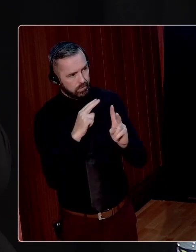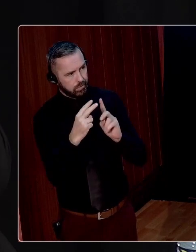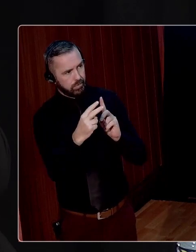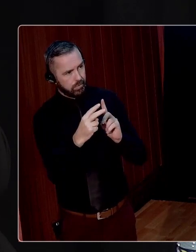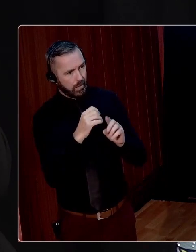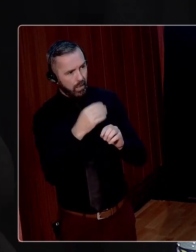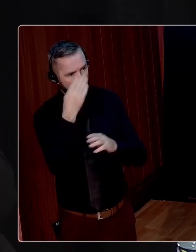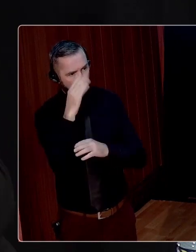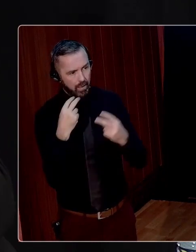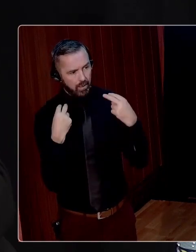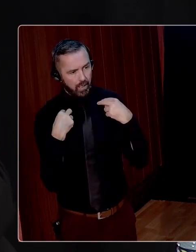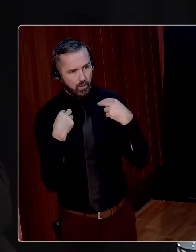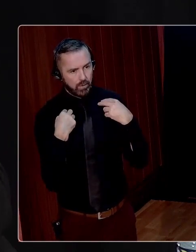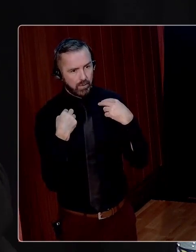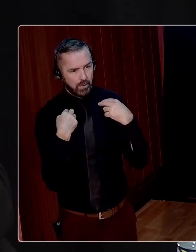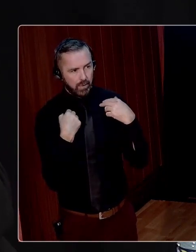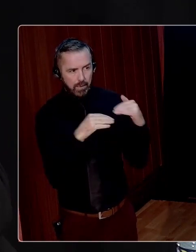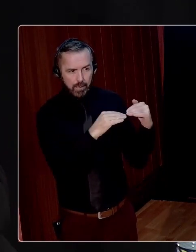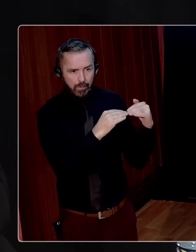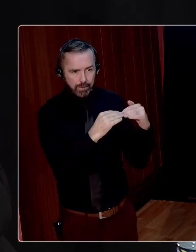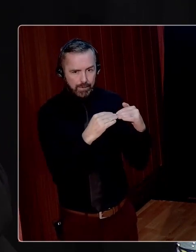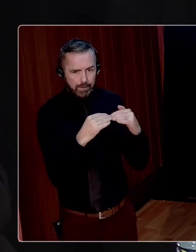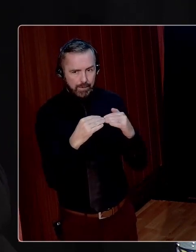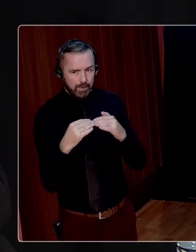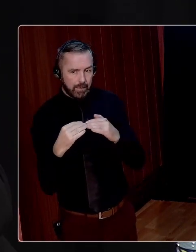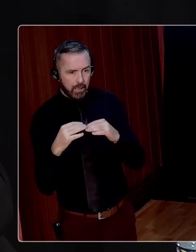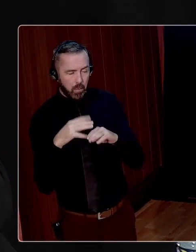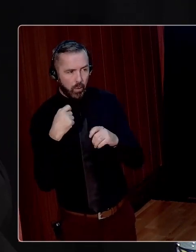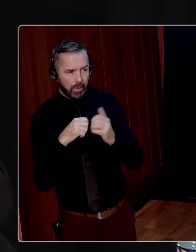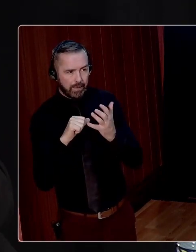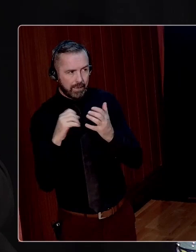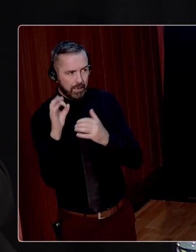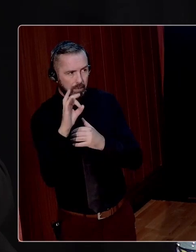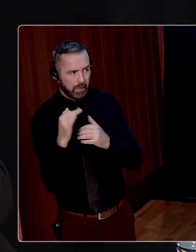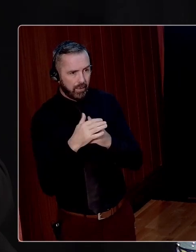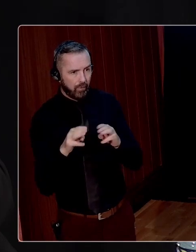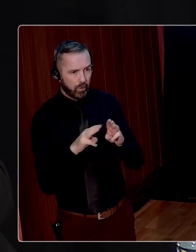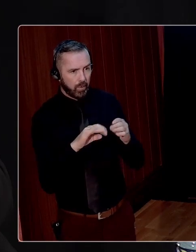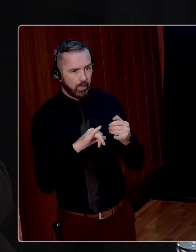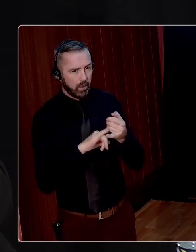towards the Irish language, there's a consistently over 60% of the people